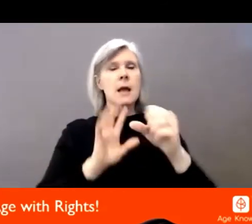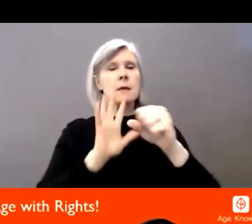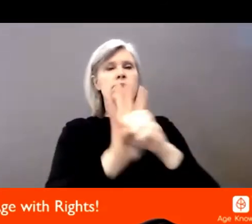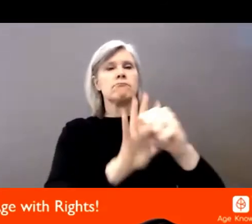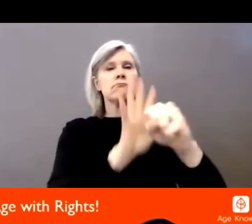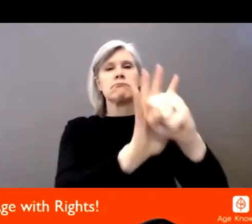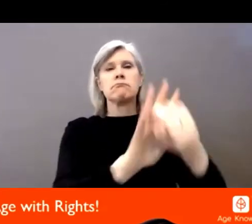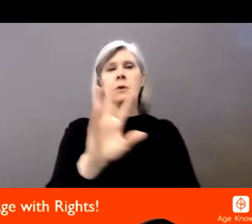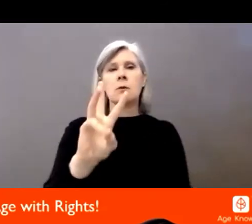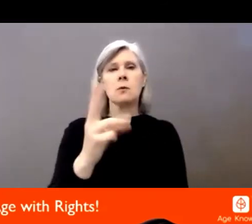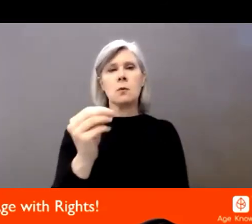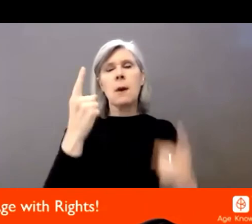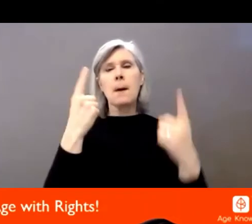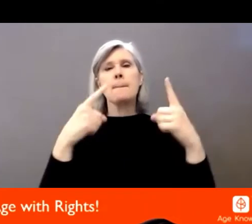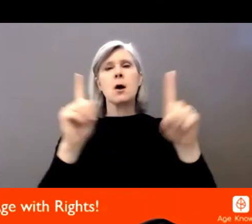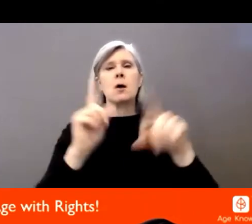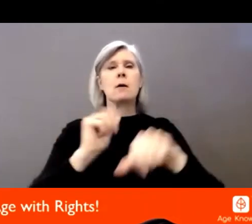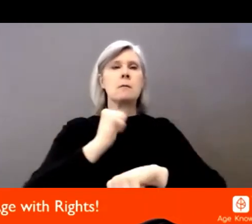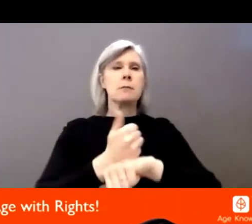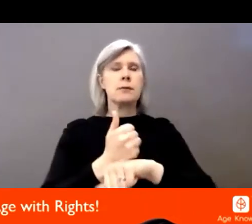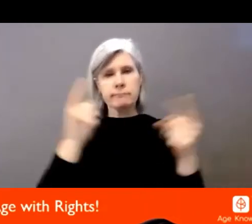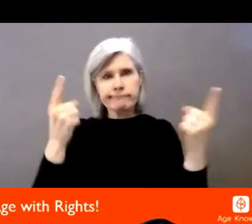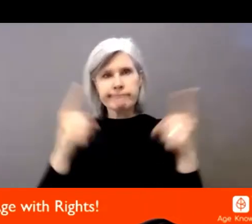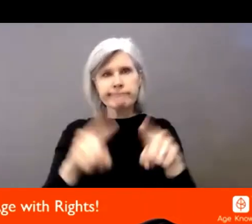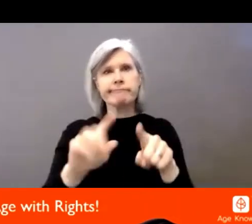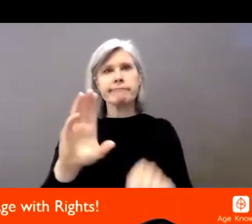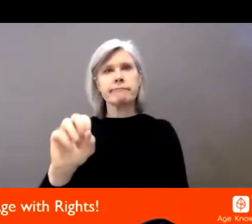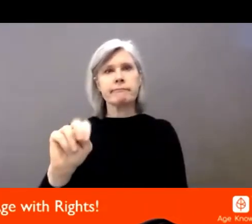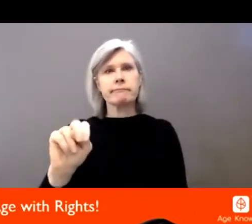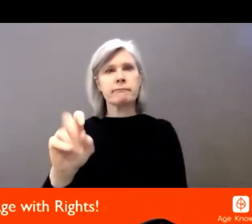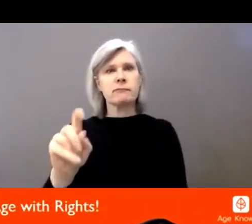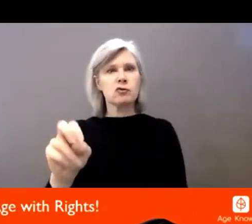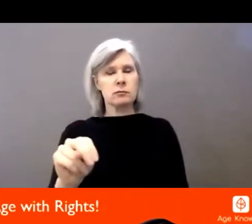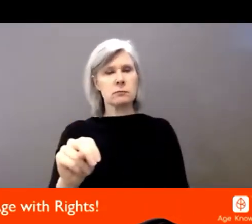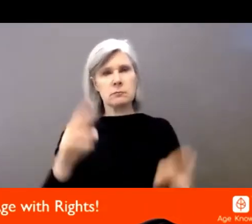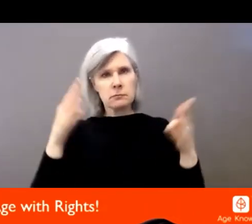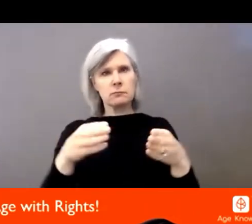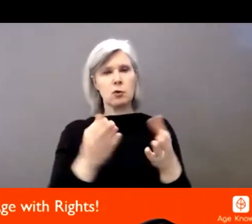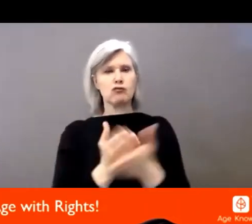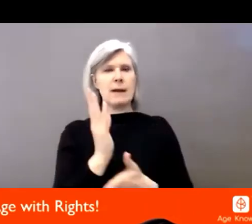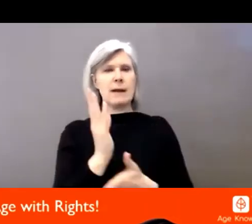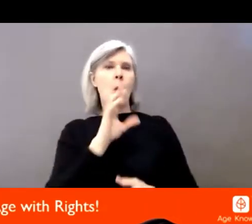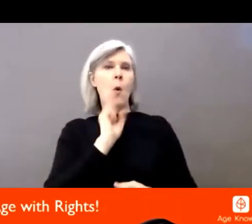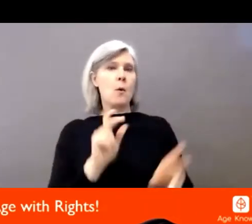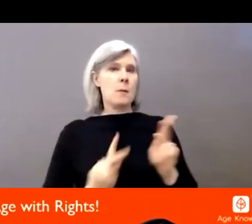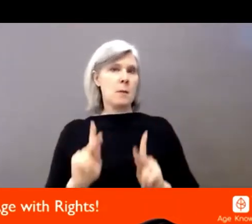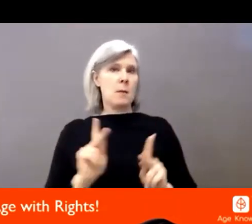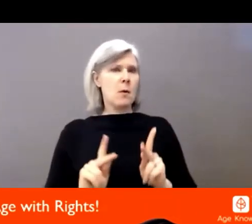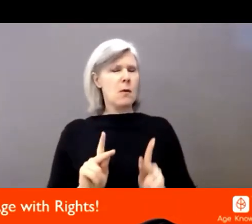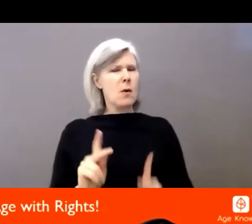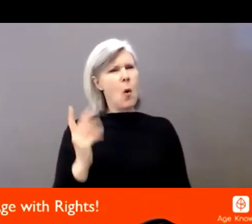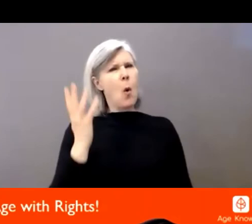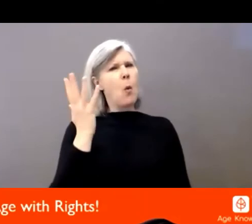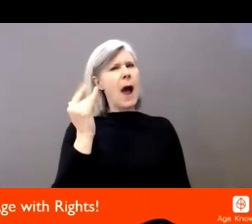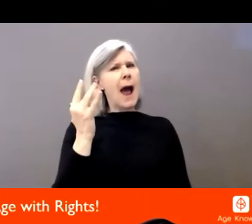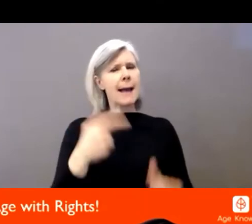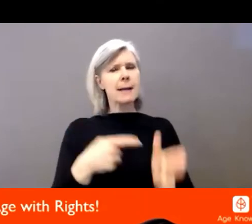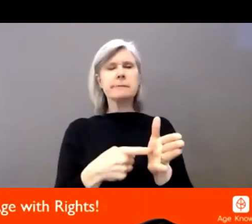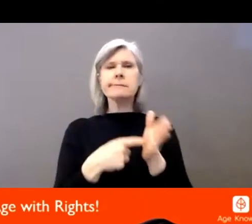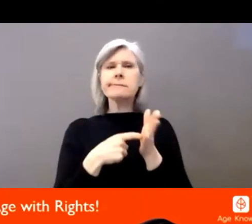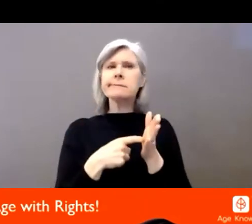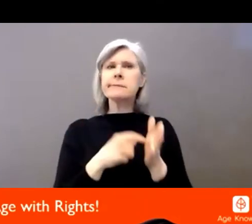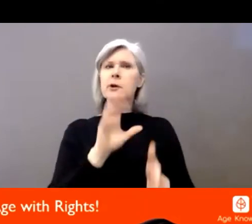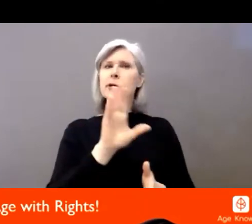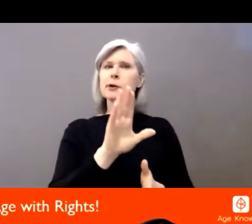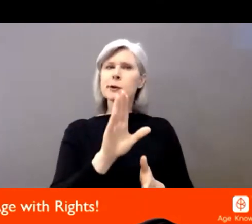of older persons. So just quickly, why do we need a convention? Well, first of all, because older people are being denied their